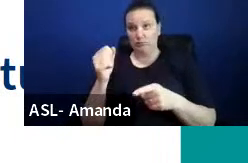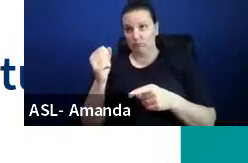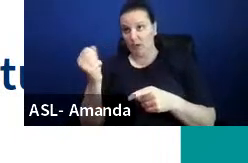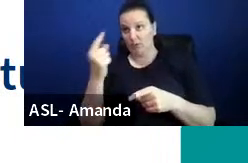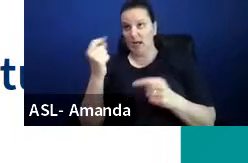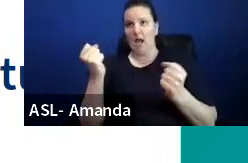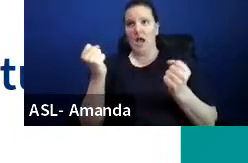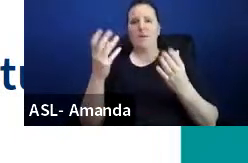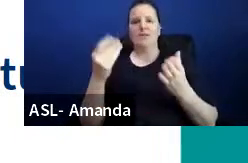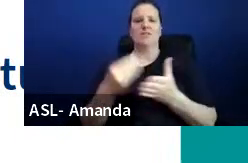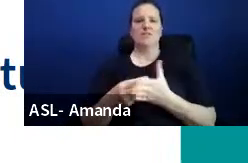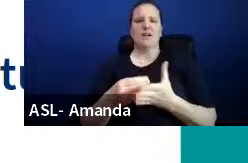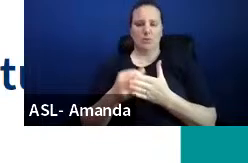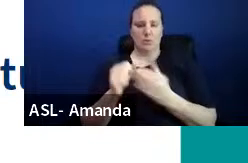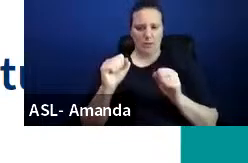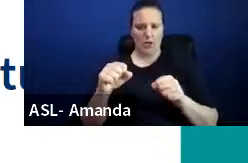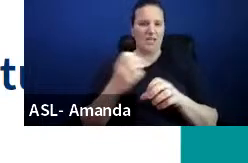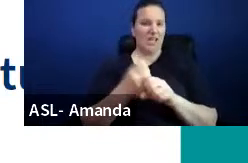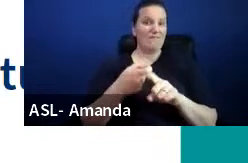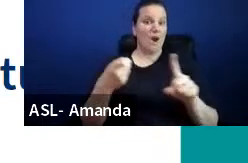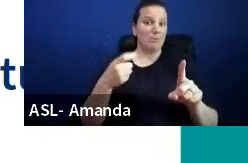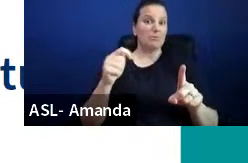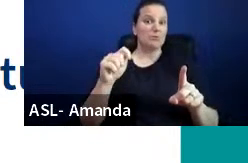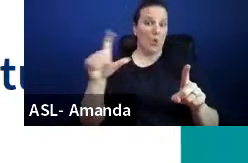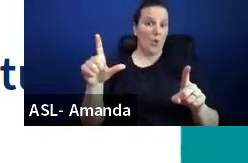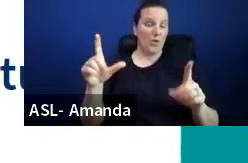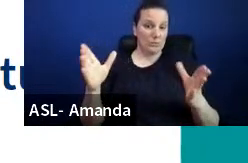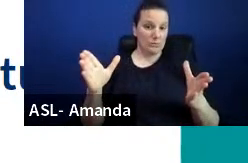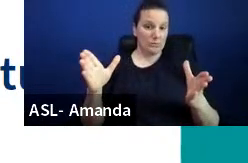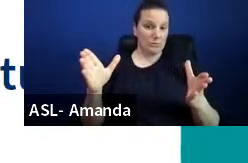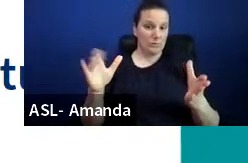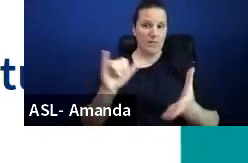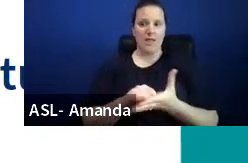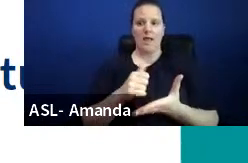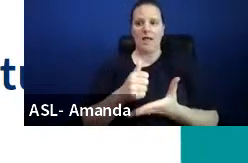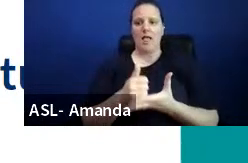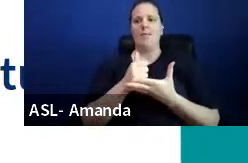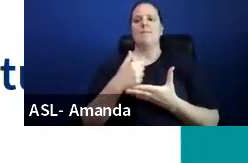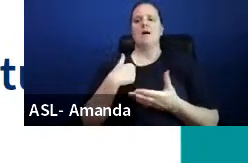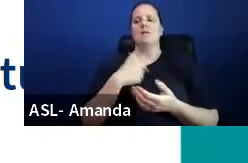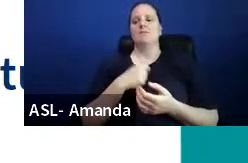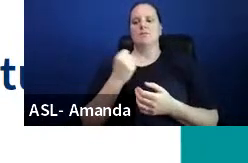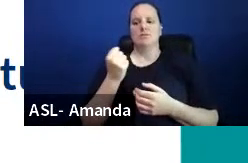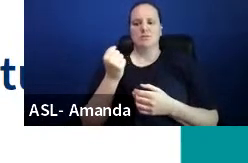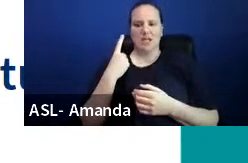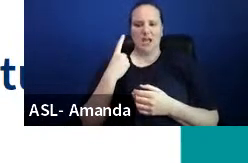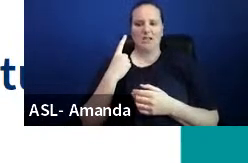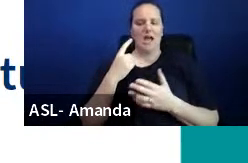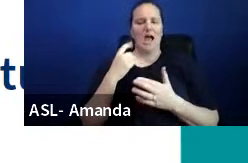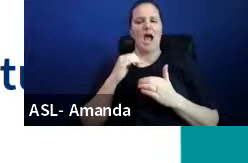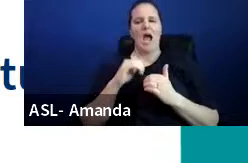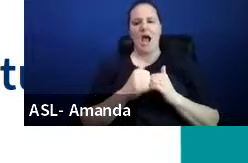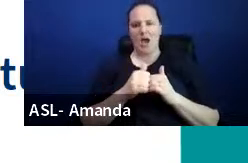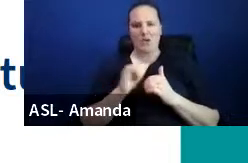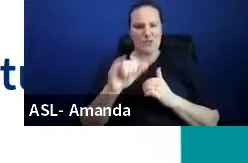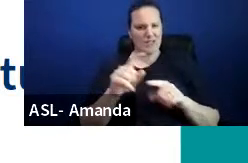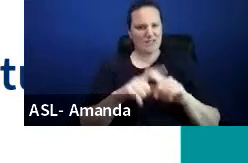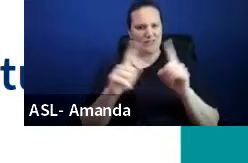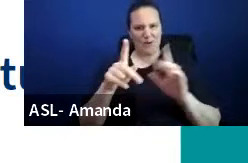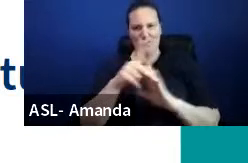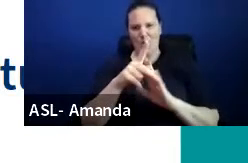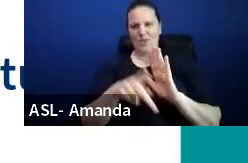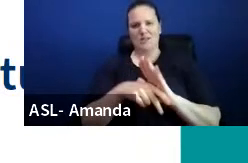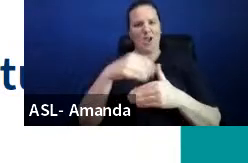how much funding we could get from tolling. So it helps us understand how those different